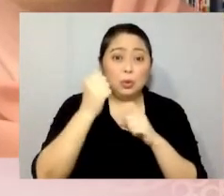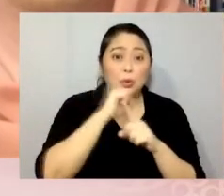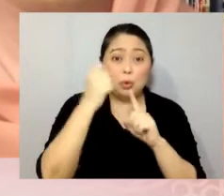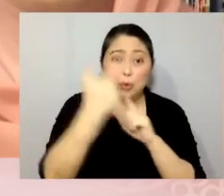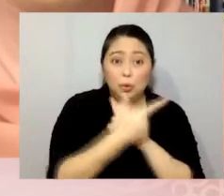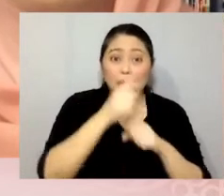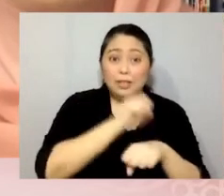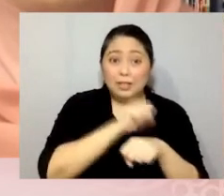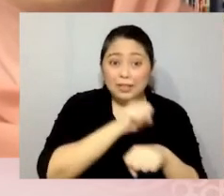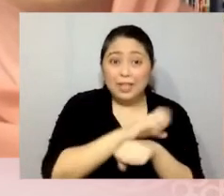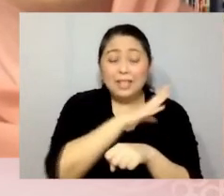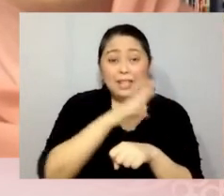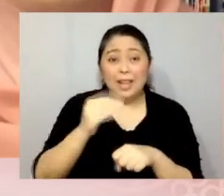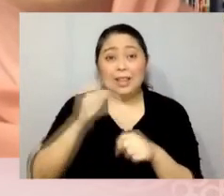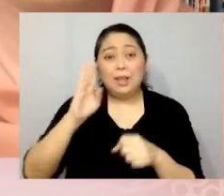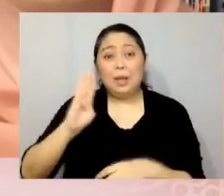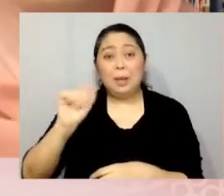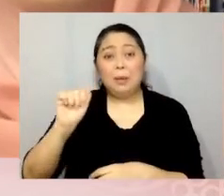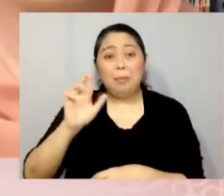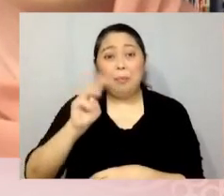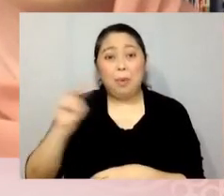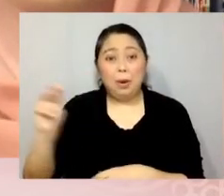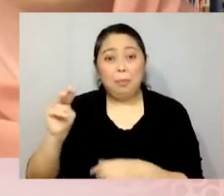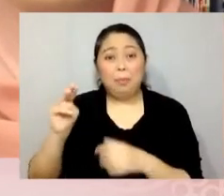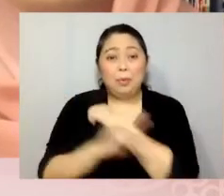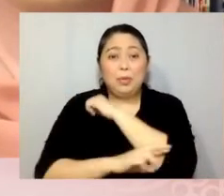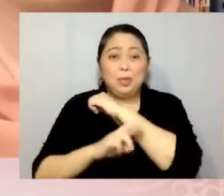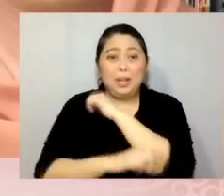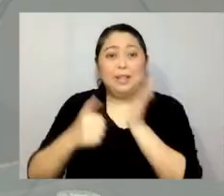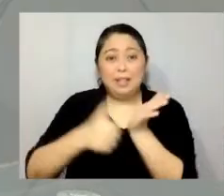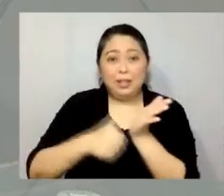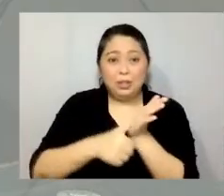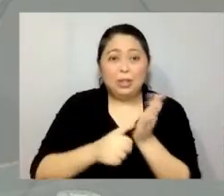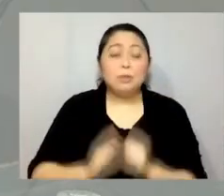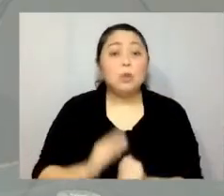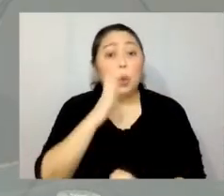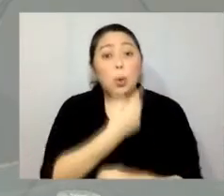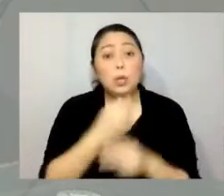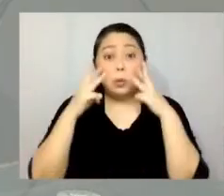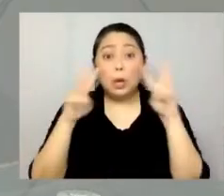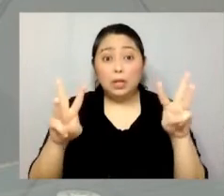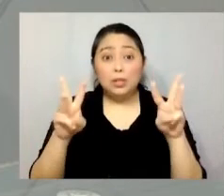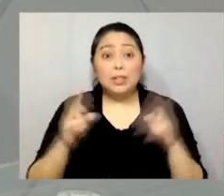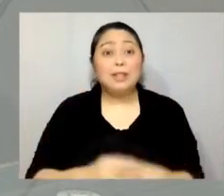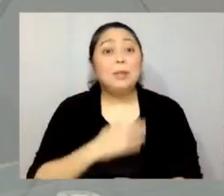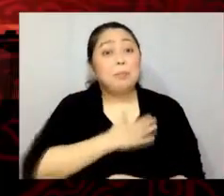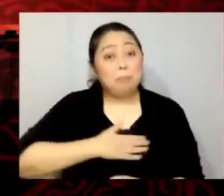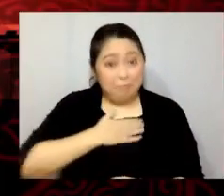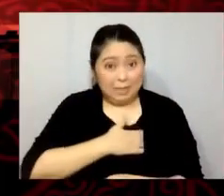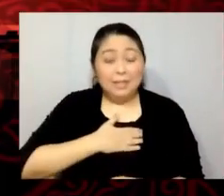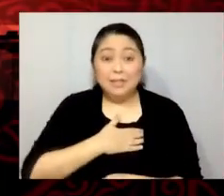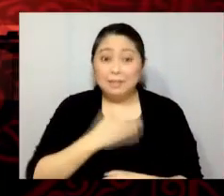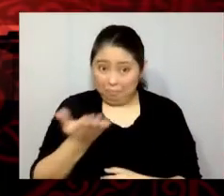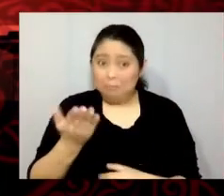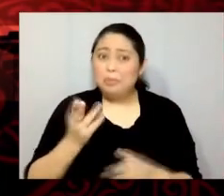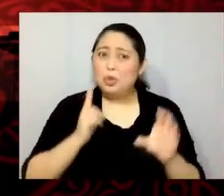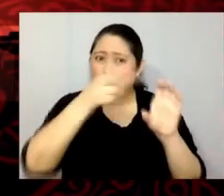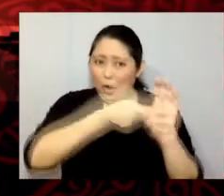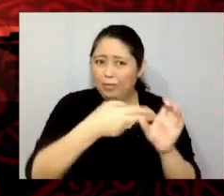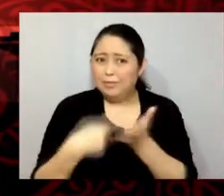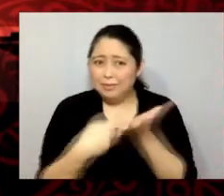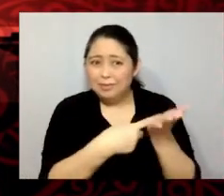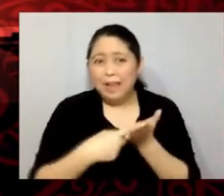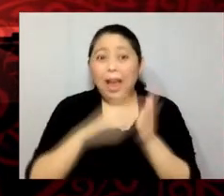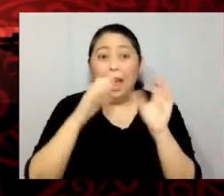the BARM Regional Election Director, Ray Sumalipao. To those who are watching us, feel free to join us in this conversation